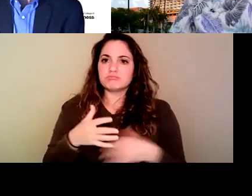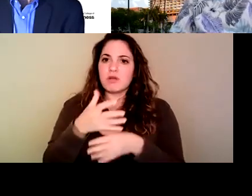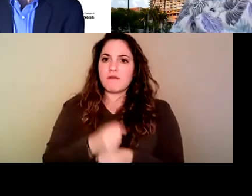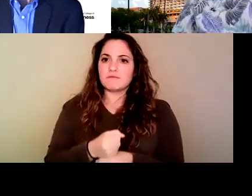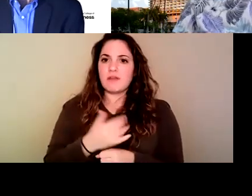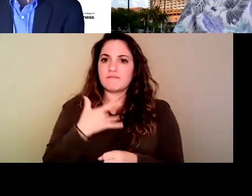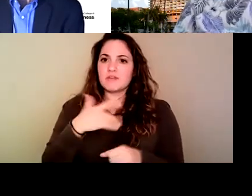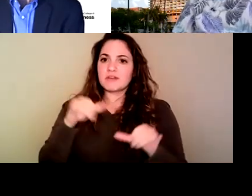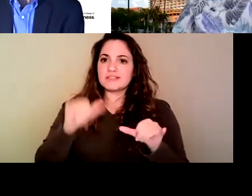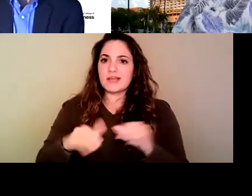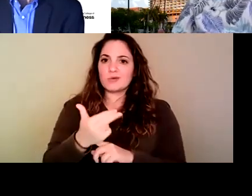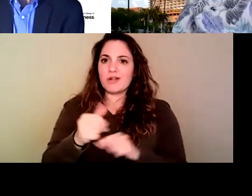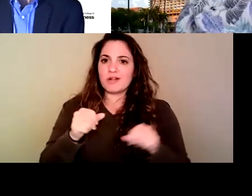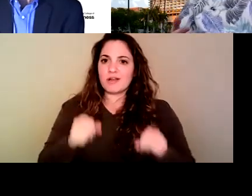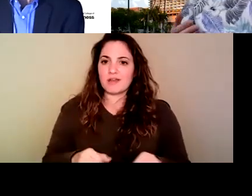with us.